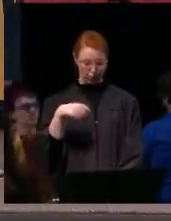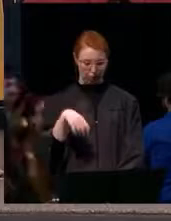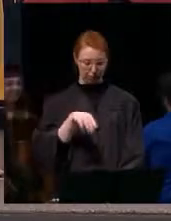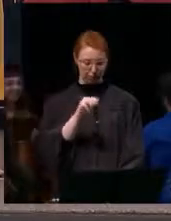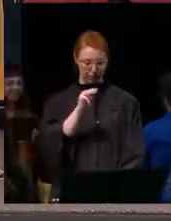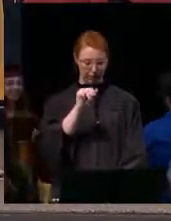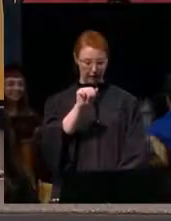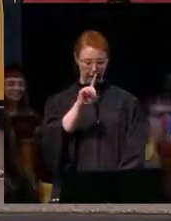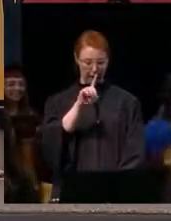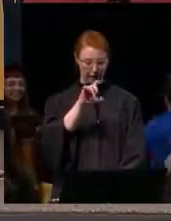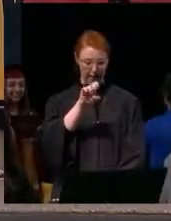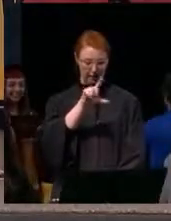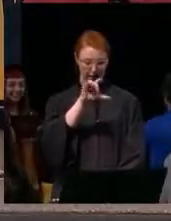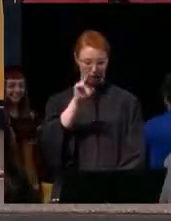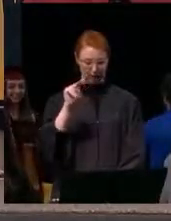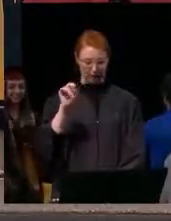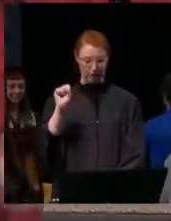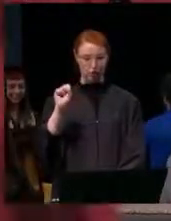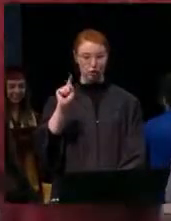Madeline Sturma.